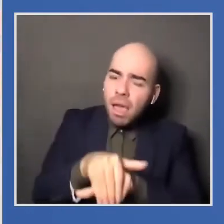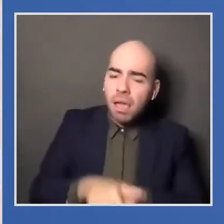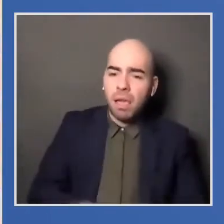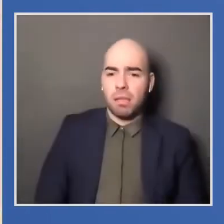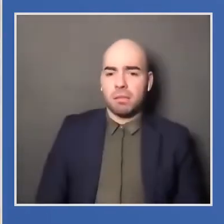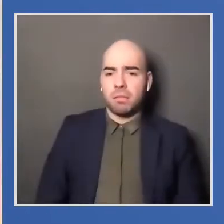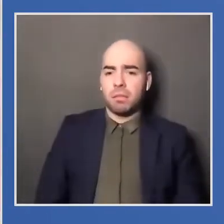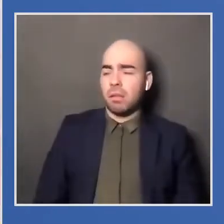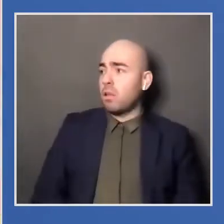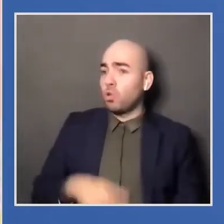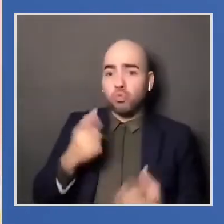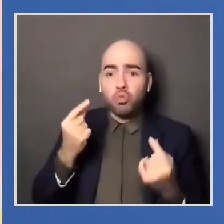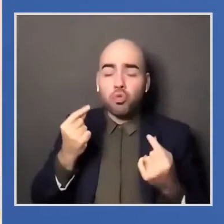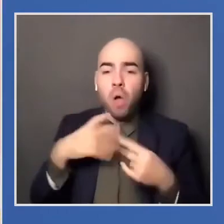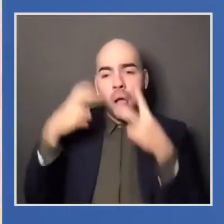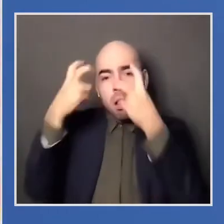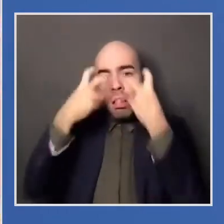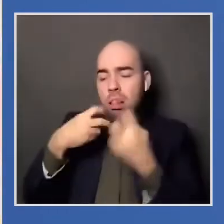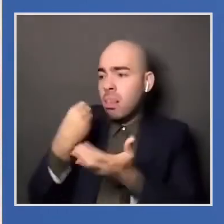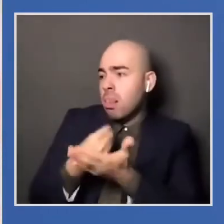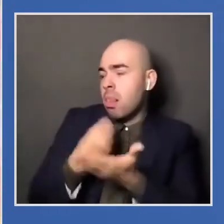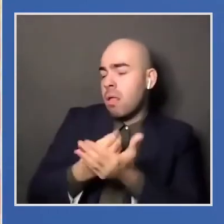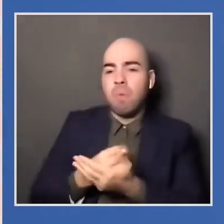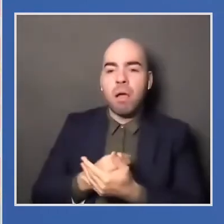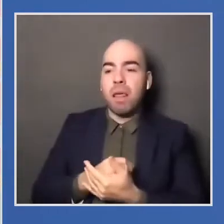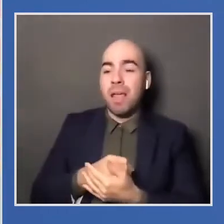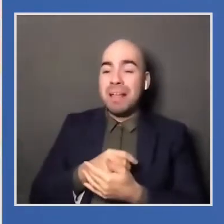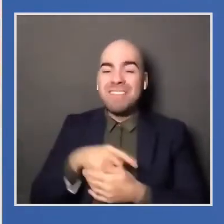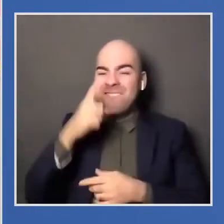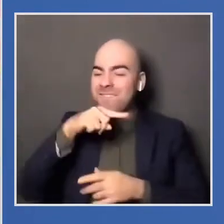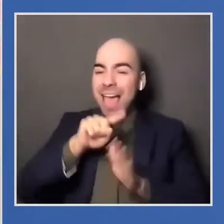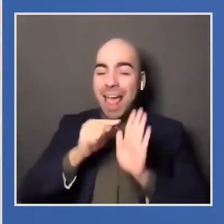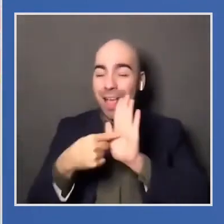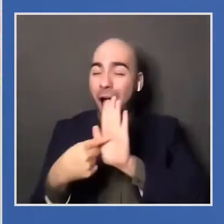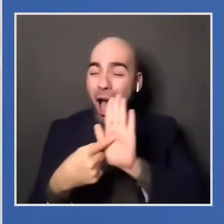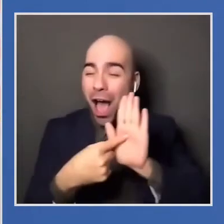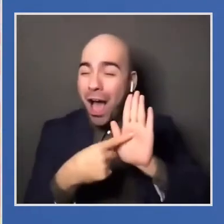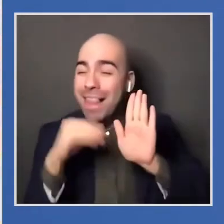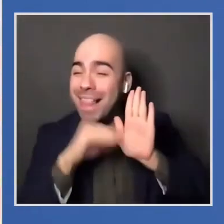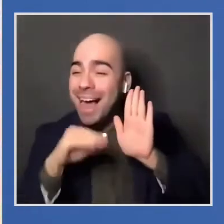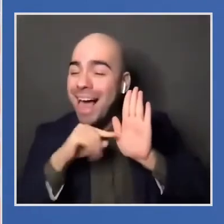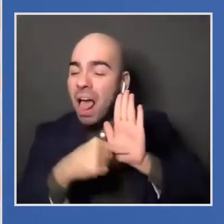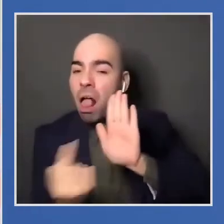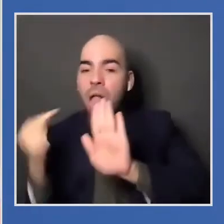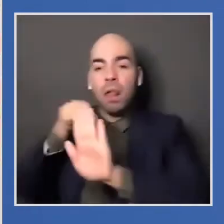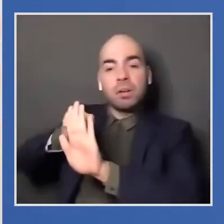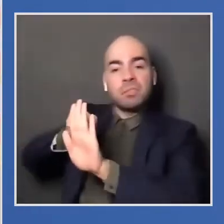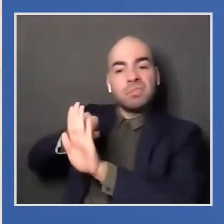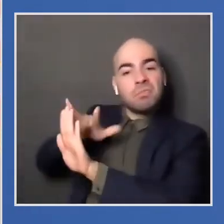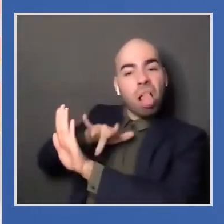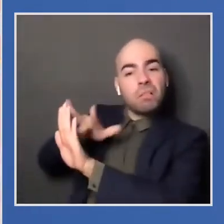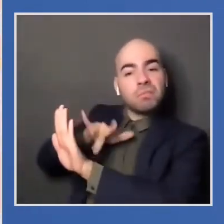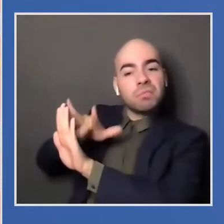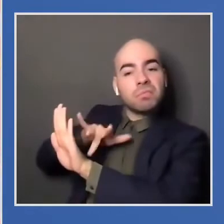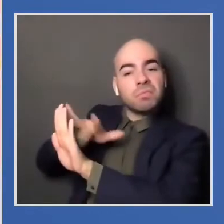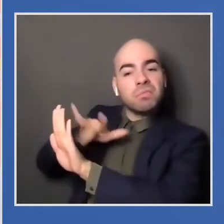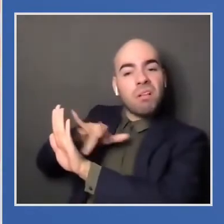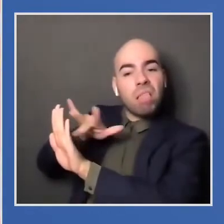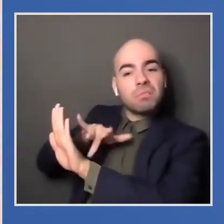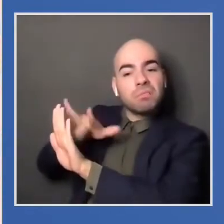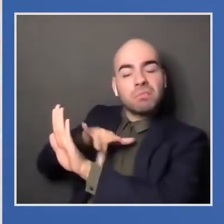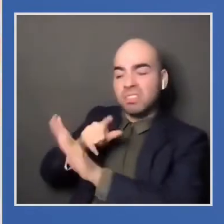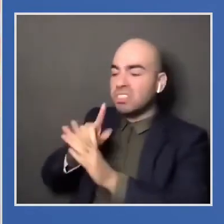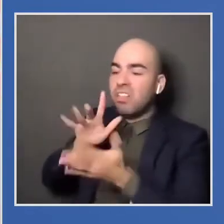our fears, appeal to our worst appetites, and pick at the oldest scabs we have for their own